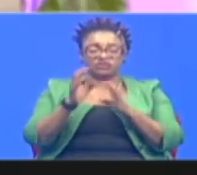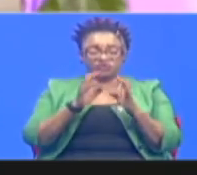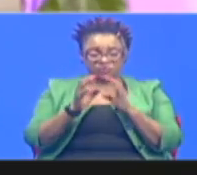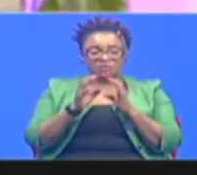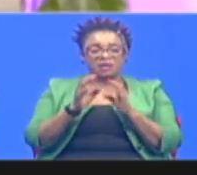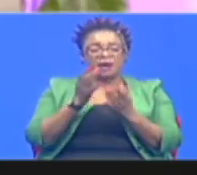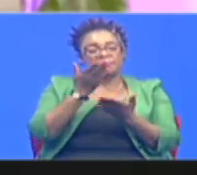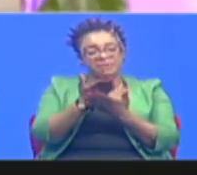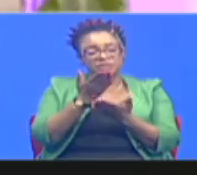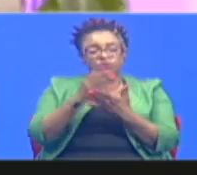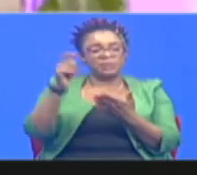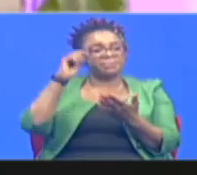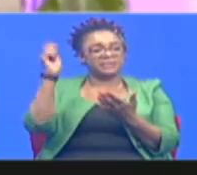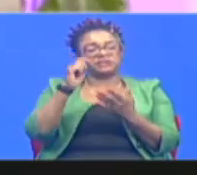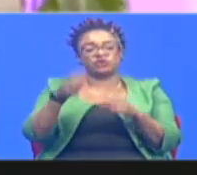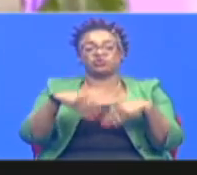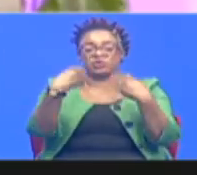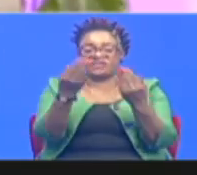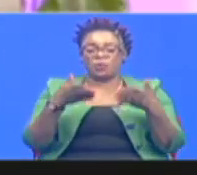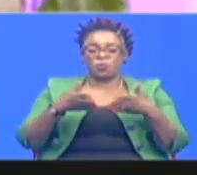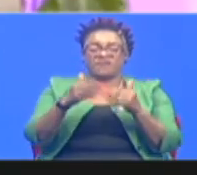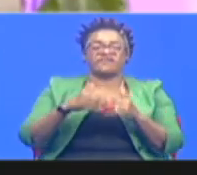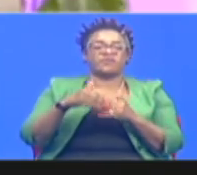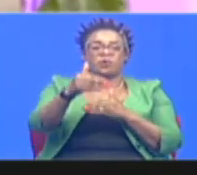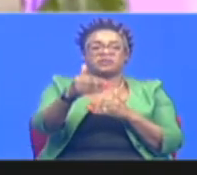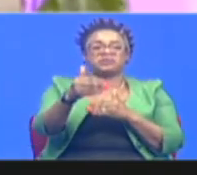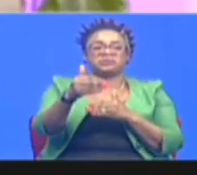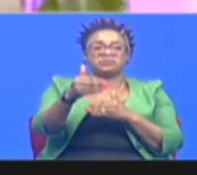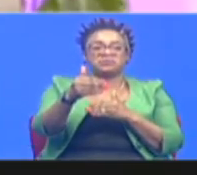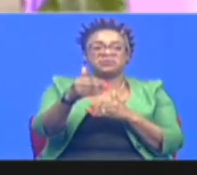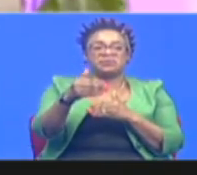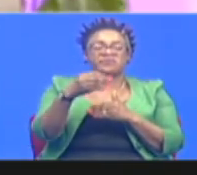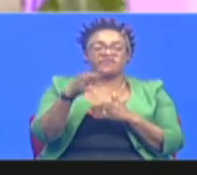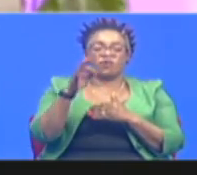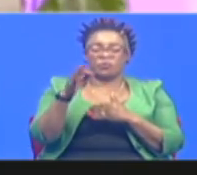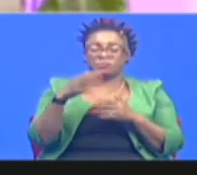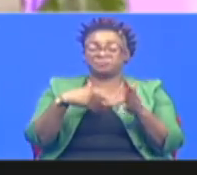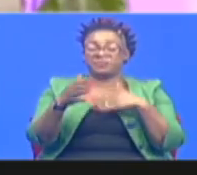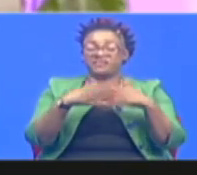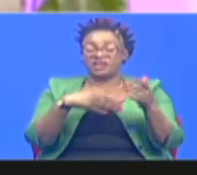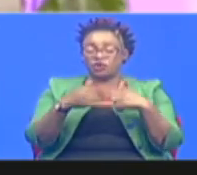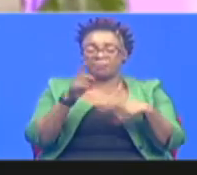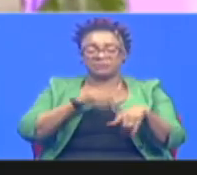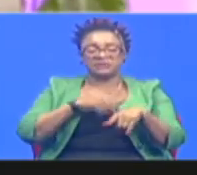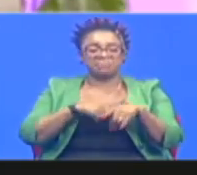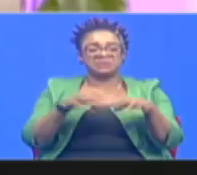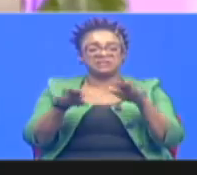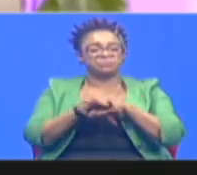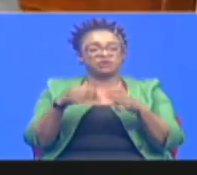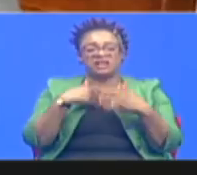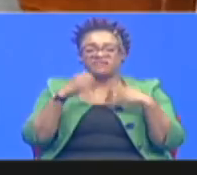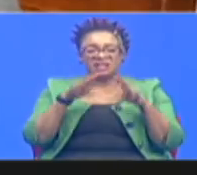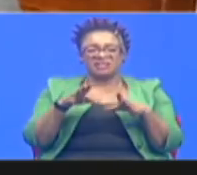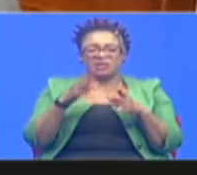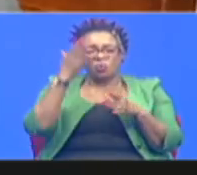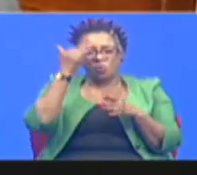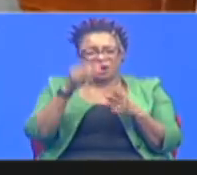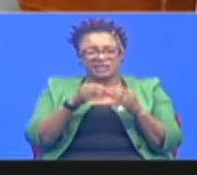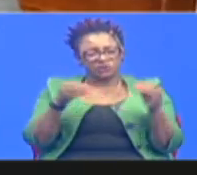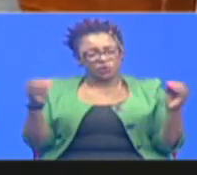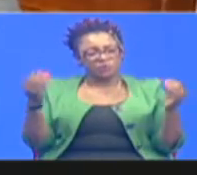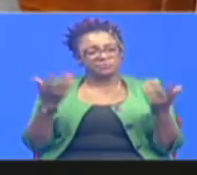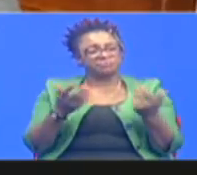to give the way forward in terms of vacuum when there's no deputy. What took so long?